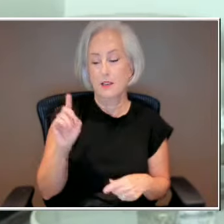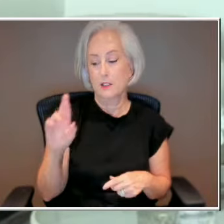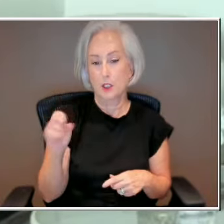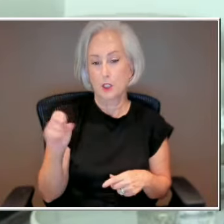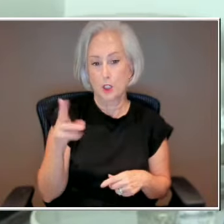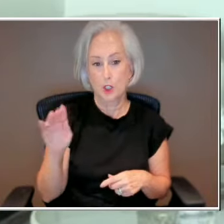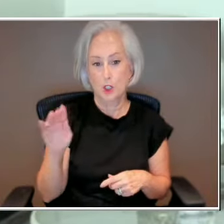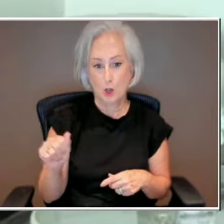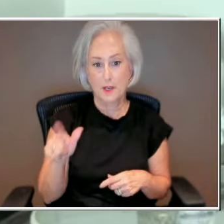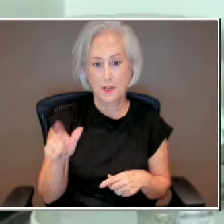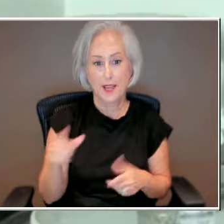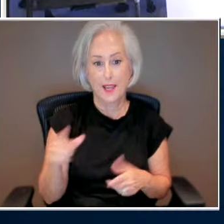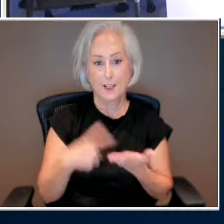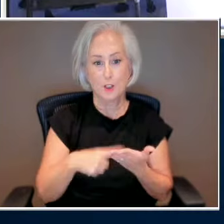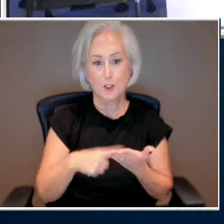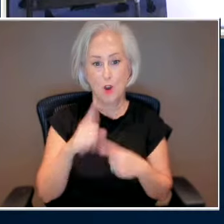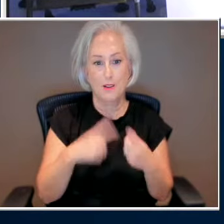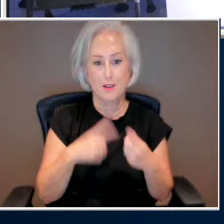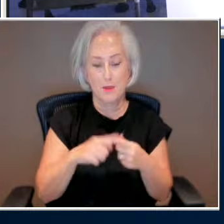the systemic monitoring.